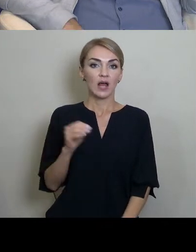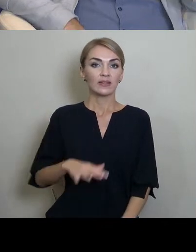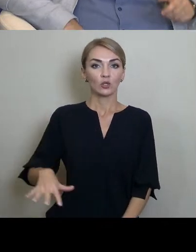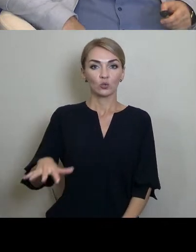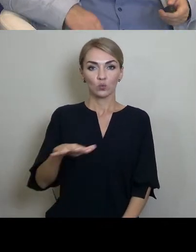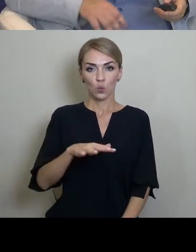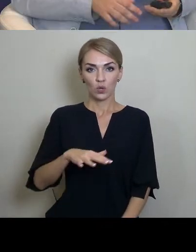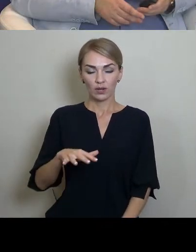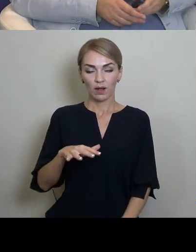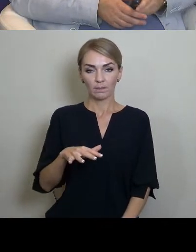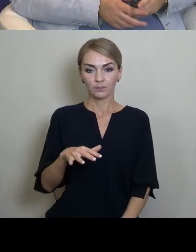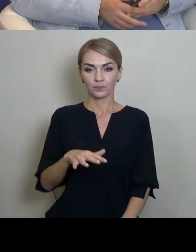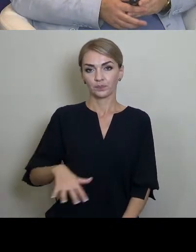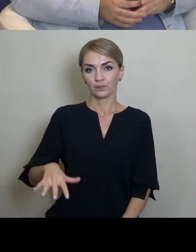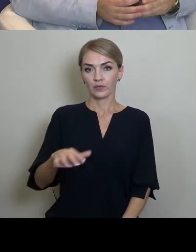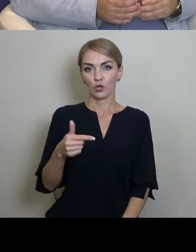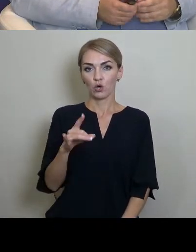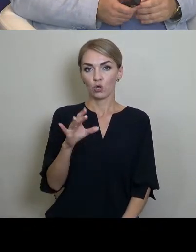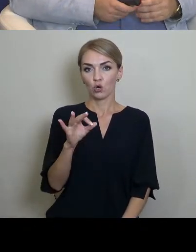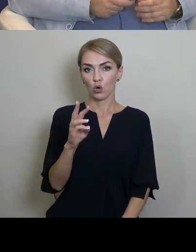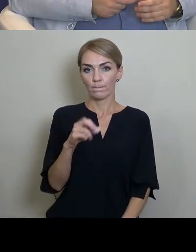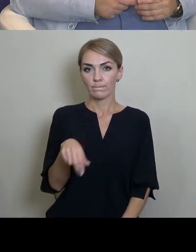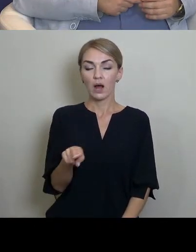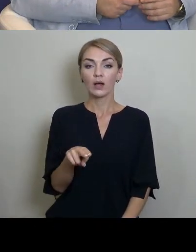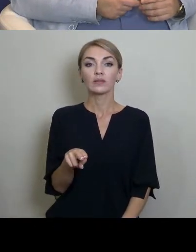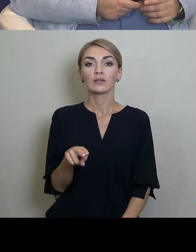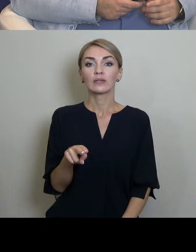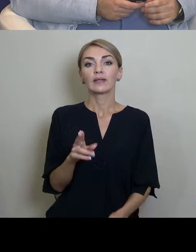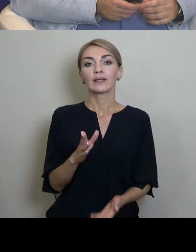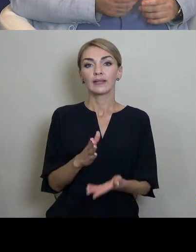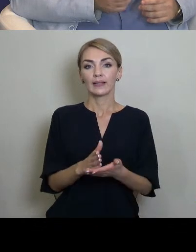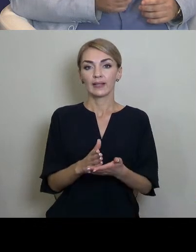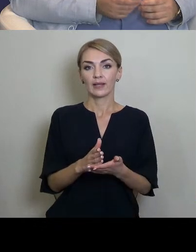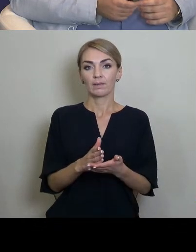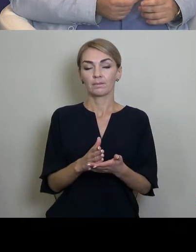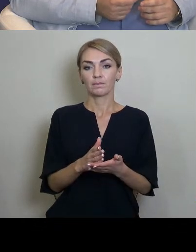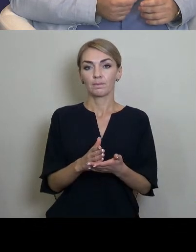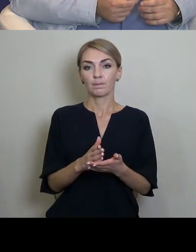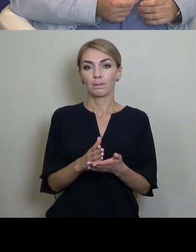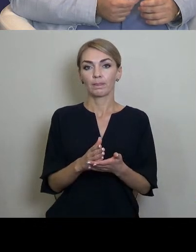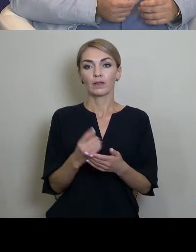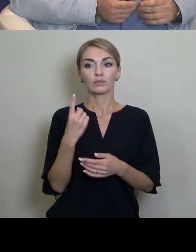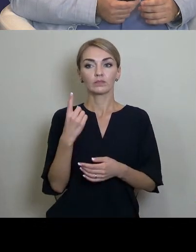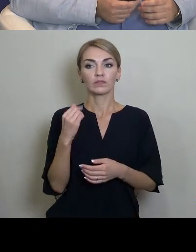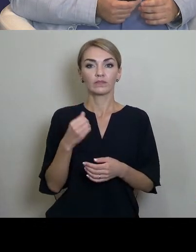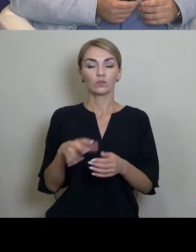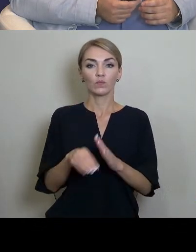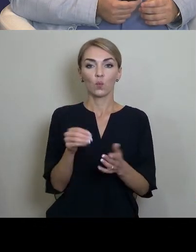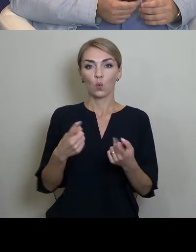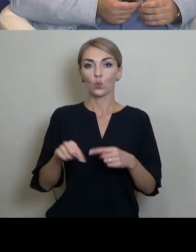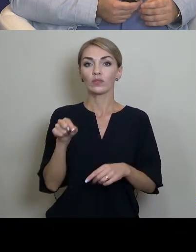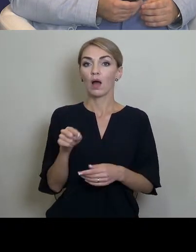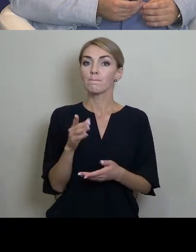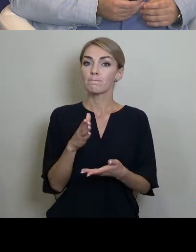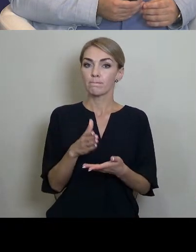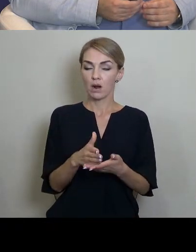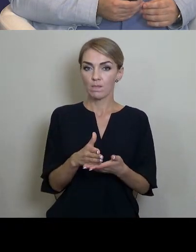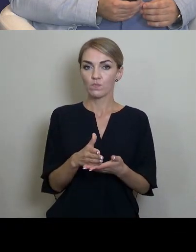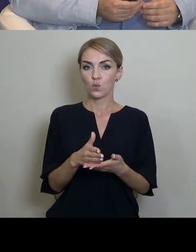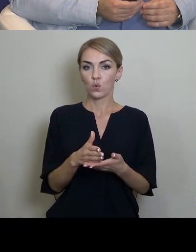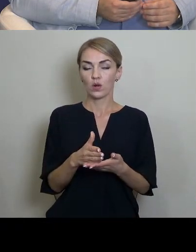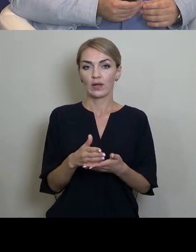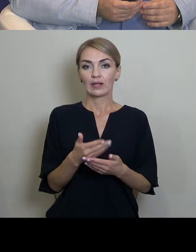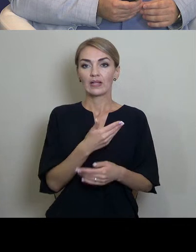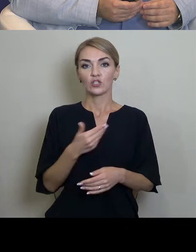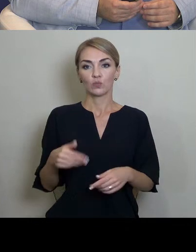the number of people is less than 75, then the entire community is a single seat constituency, and